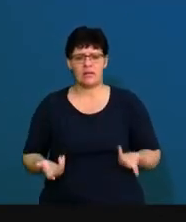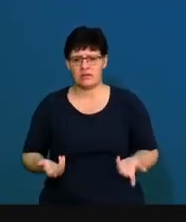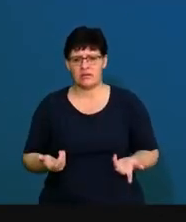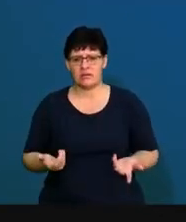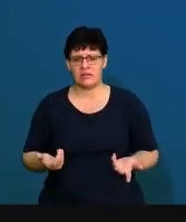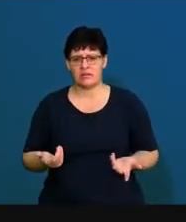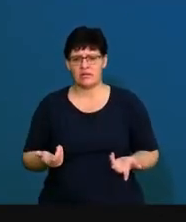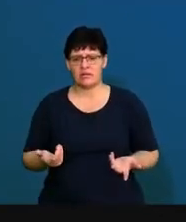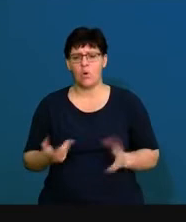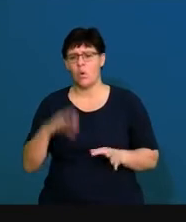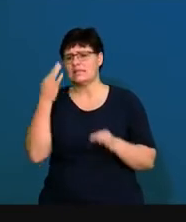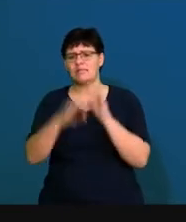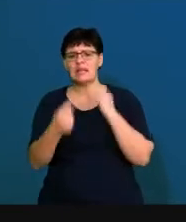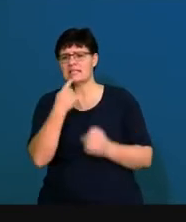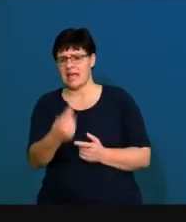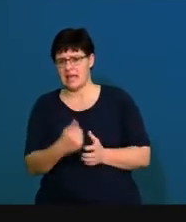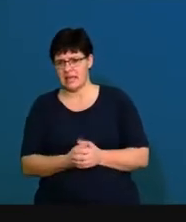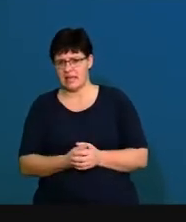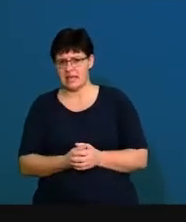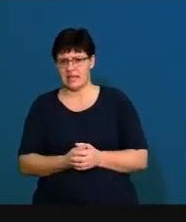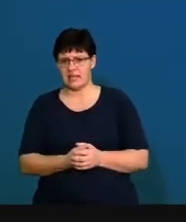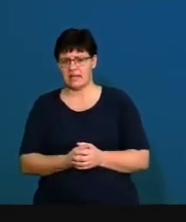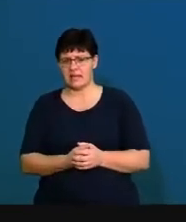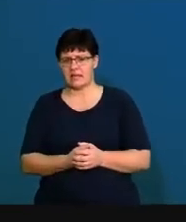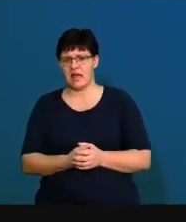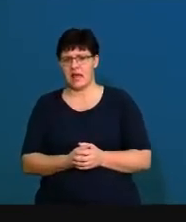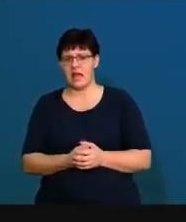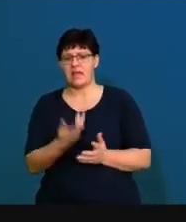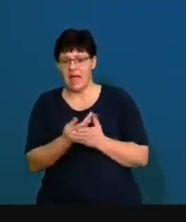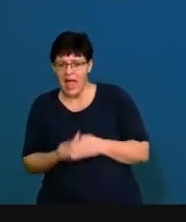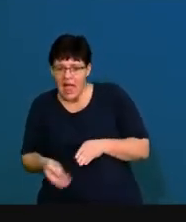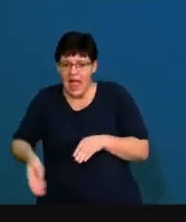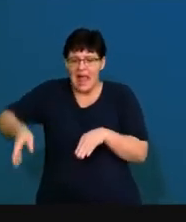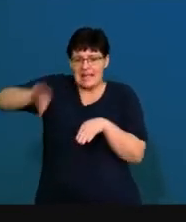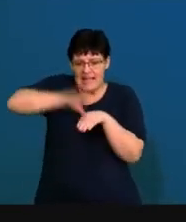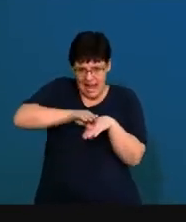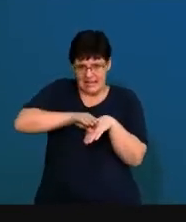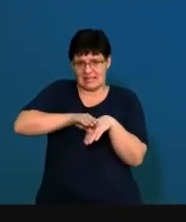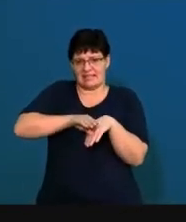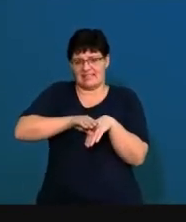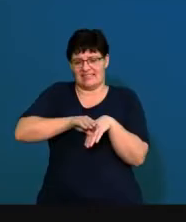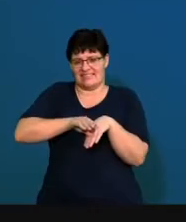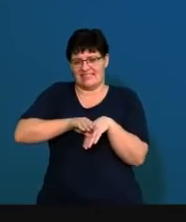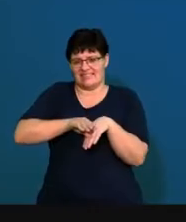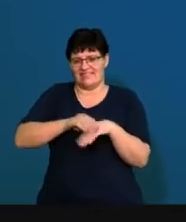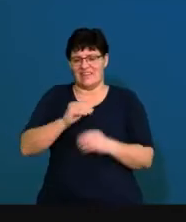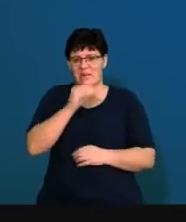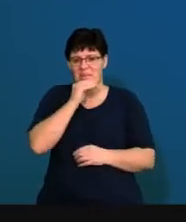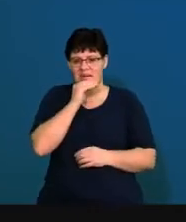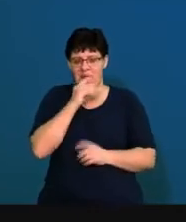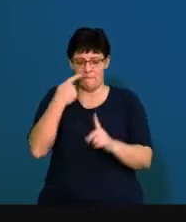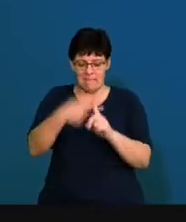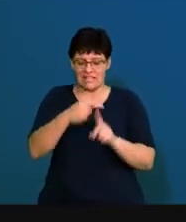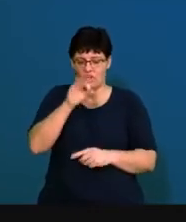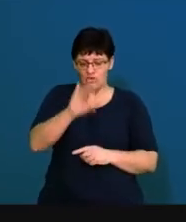okay? We are simply saying that iron actually gained electrons. So if iron gained, it means we'll